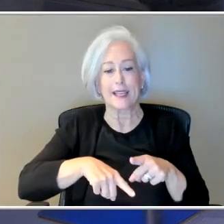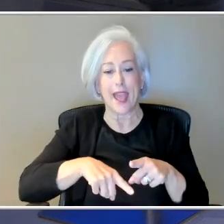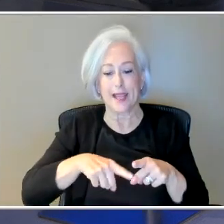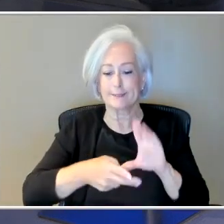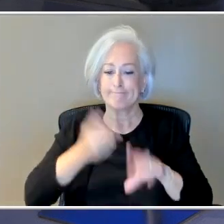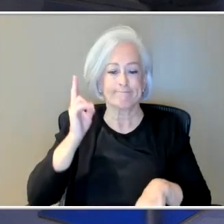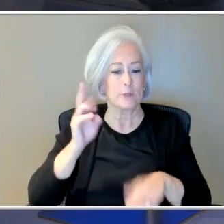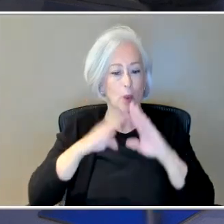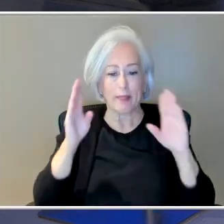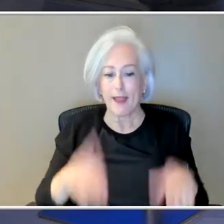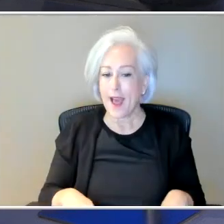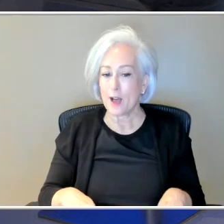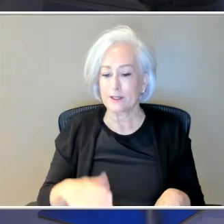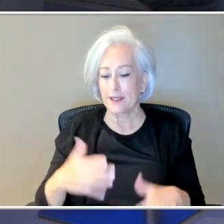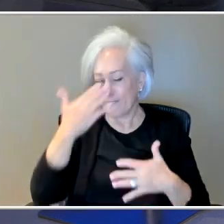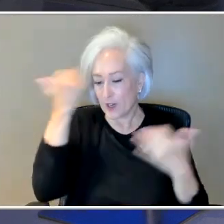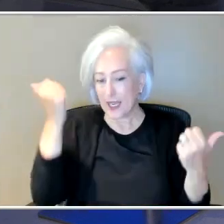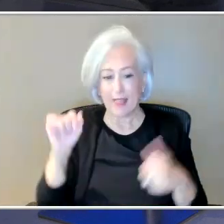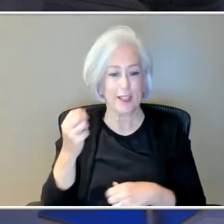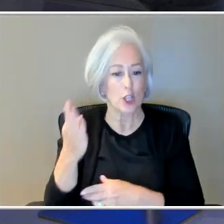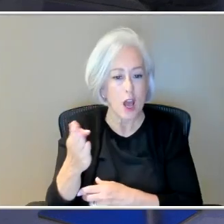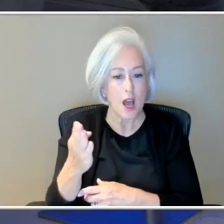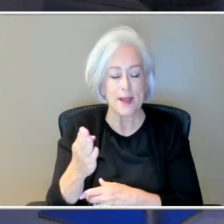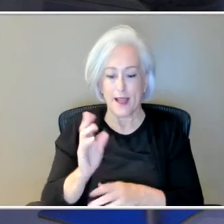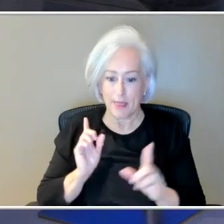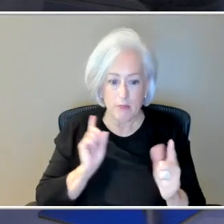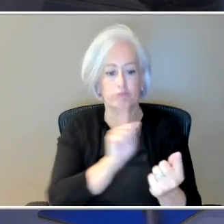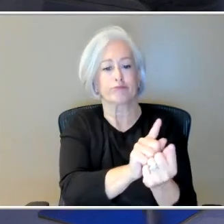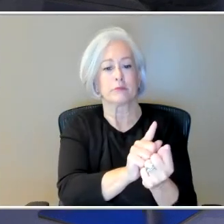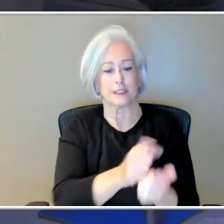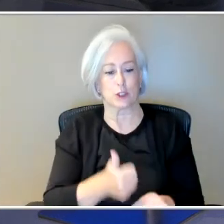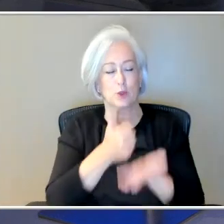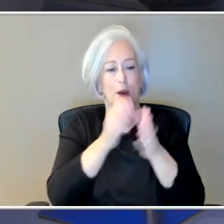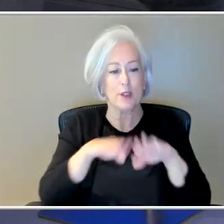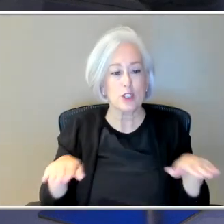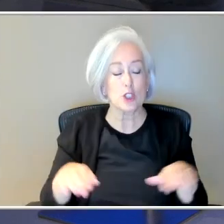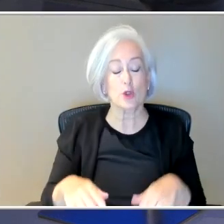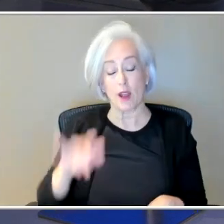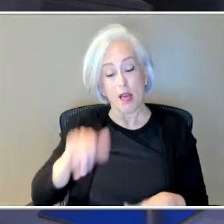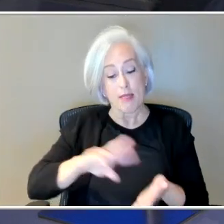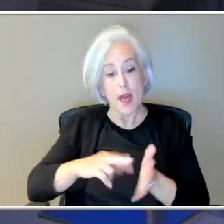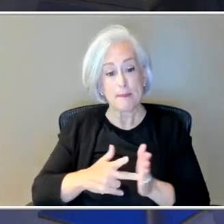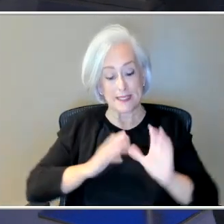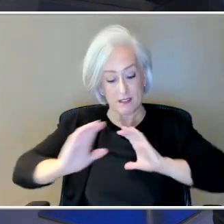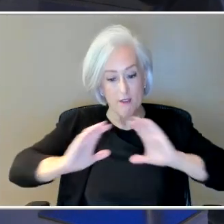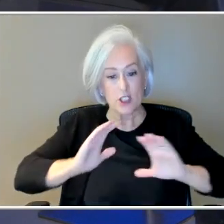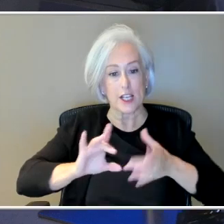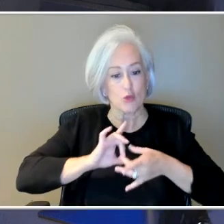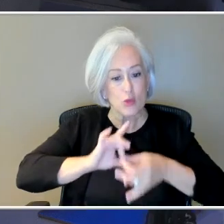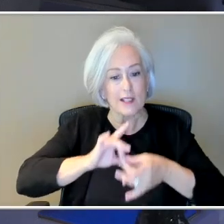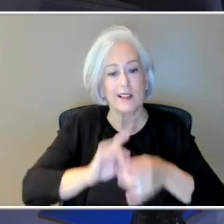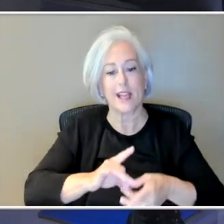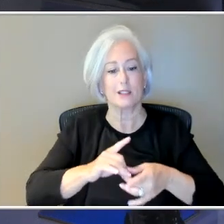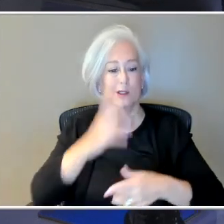want to worry about anything else. Which then kind of brings me to a conversation that I'm sure a lot of people, parents, caregivers think about, which is, how am I going to pay